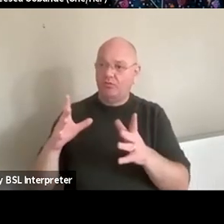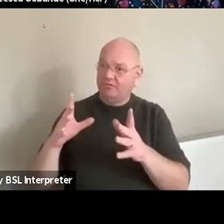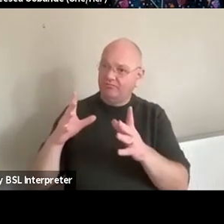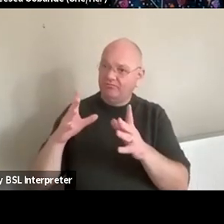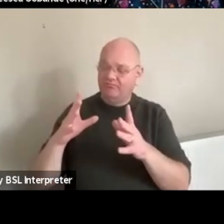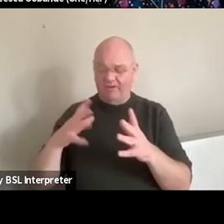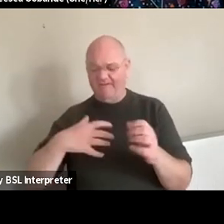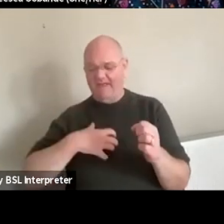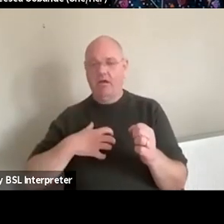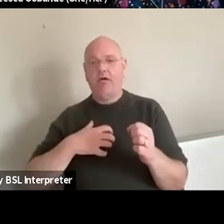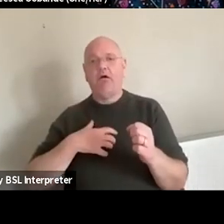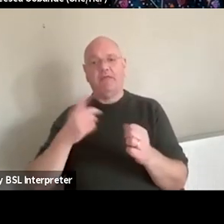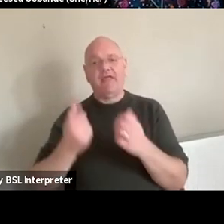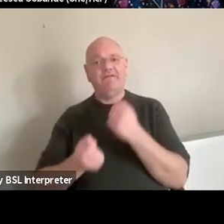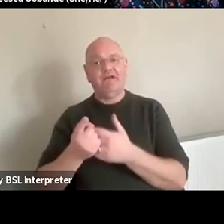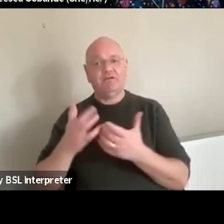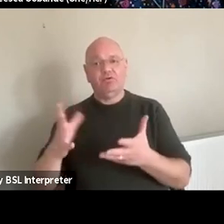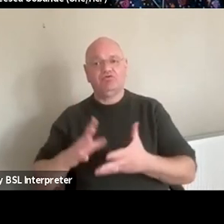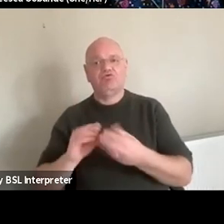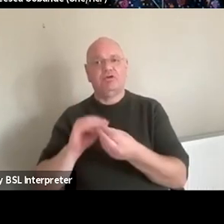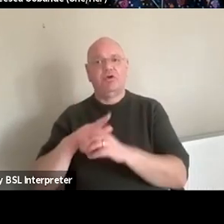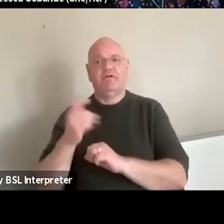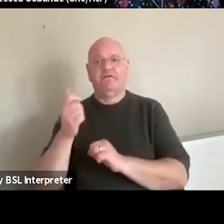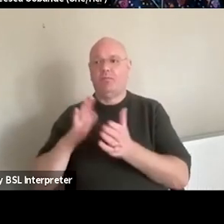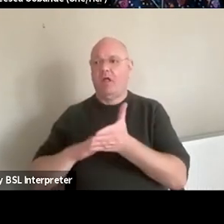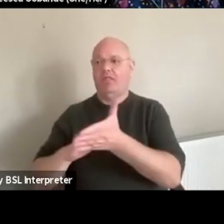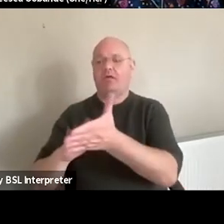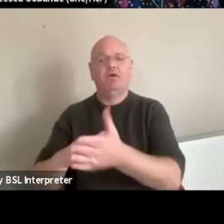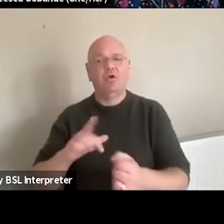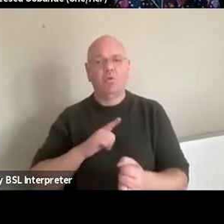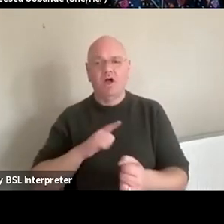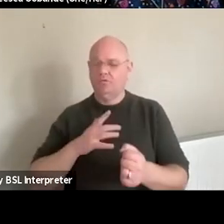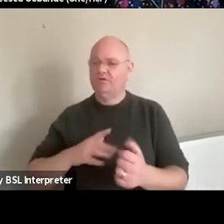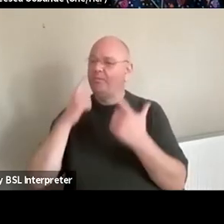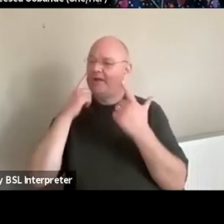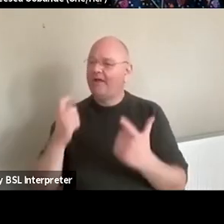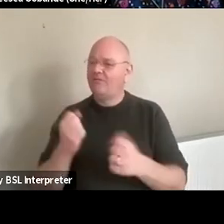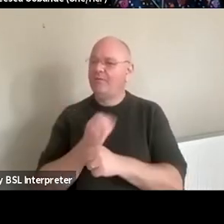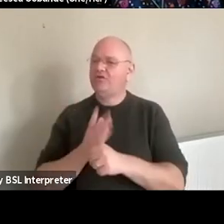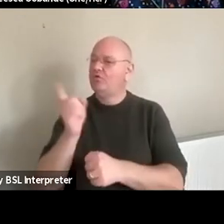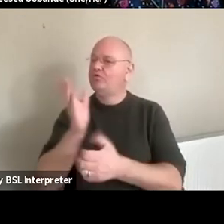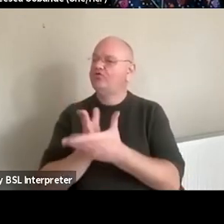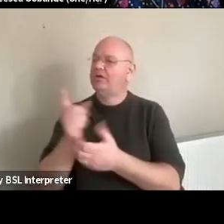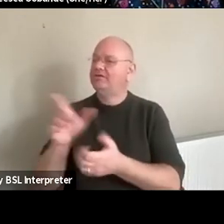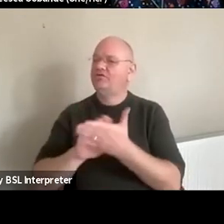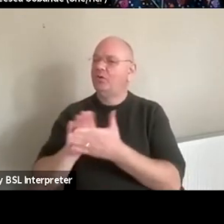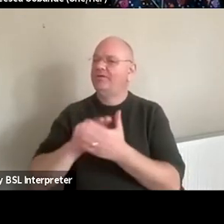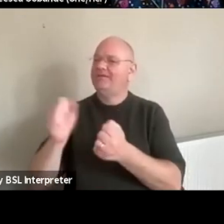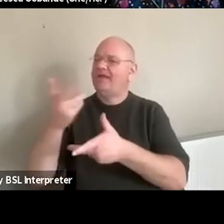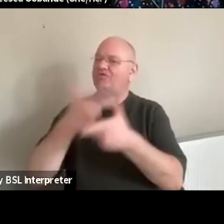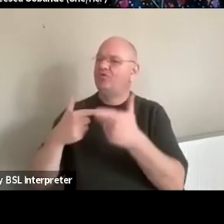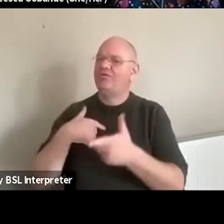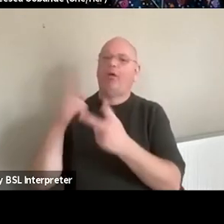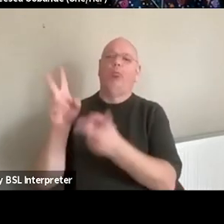a number of months to ensure that we were not just extracting stories from them, but we were fulfilling our duty of